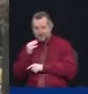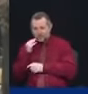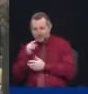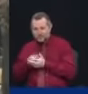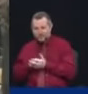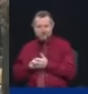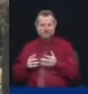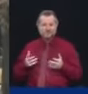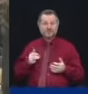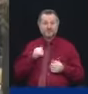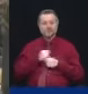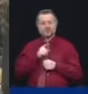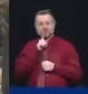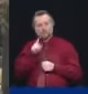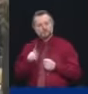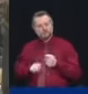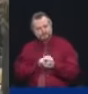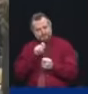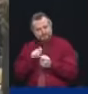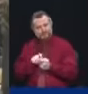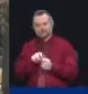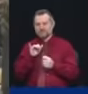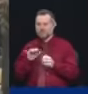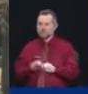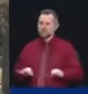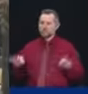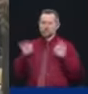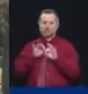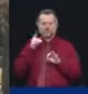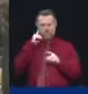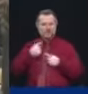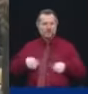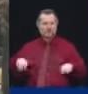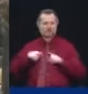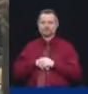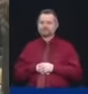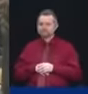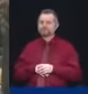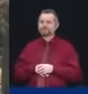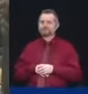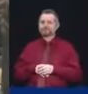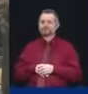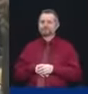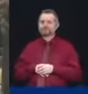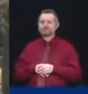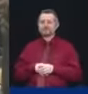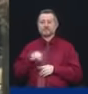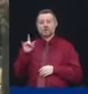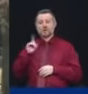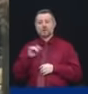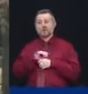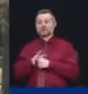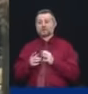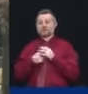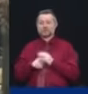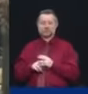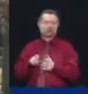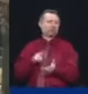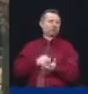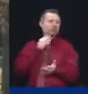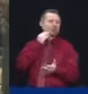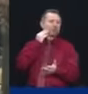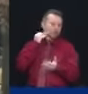the number was accurate is what was important. Nursing homes were ground zero for COVID. We all knew that. That was